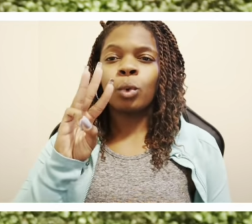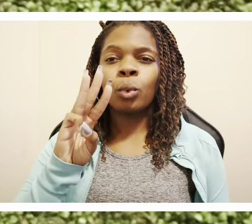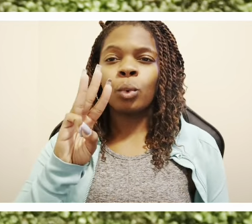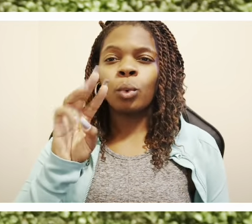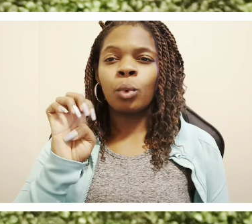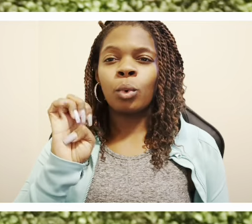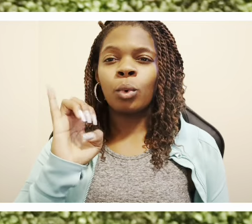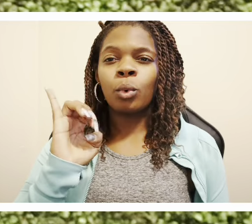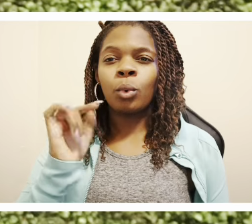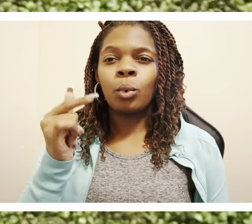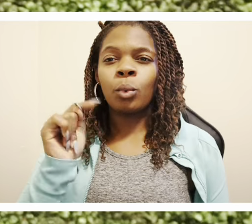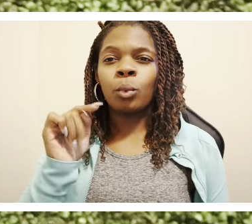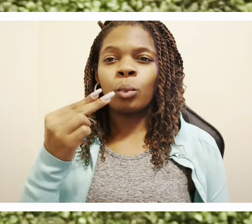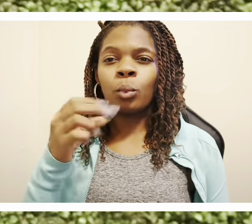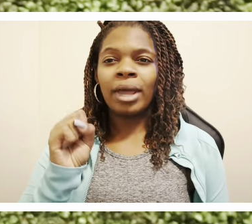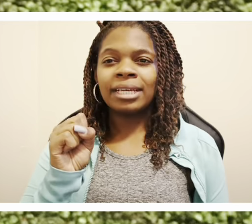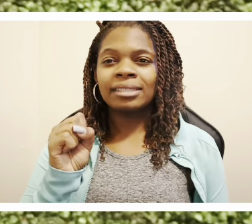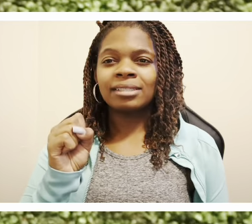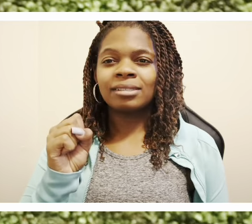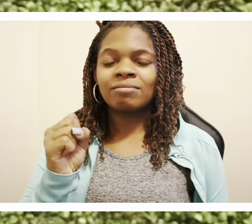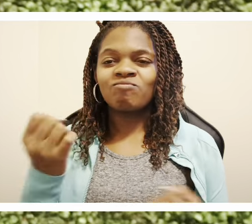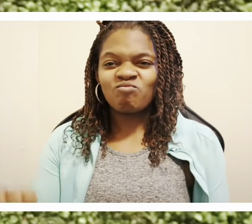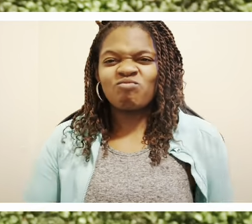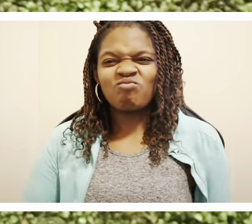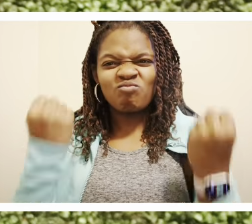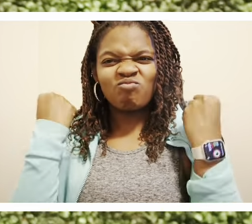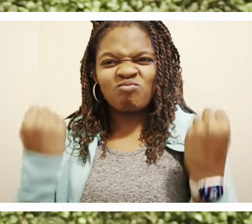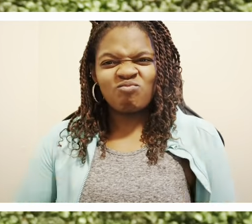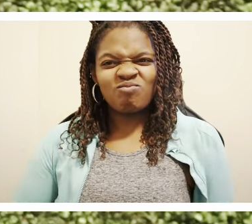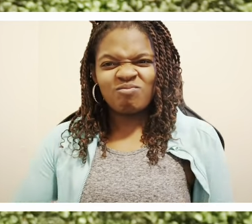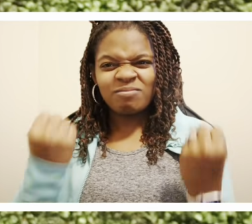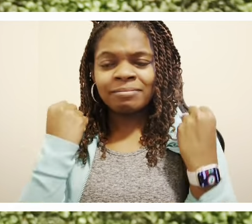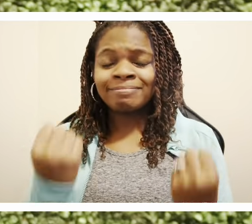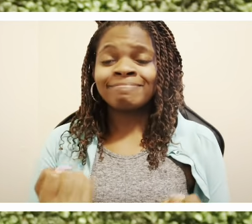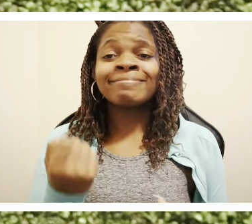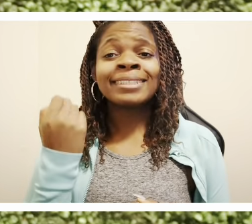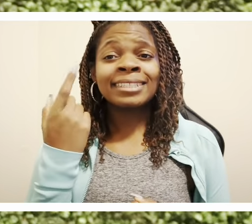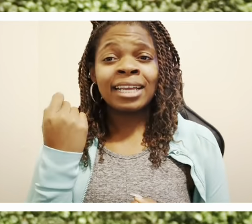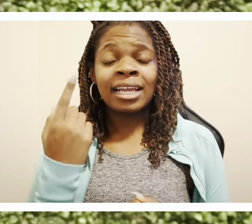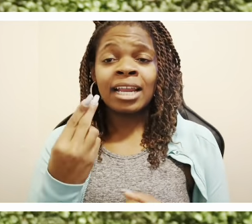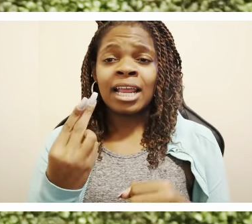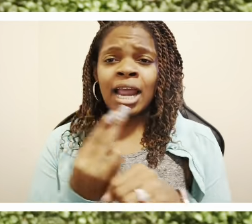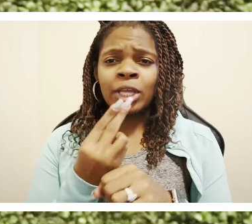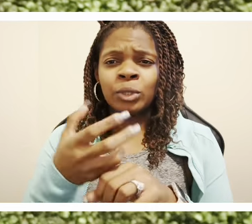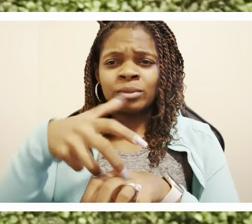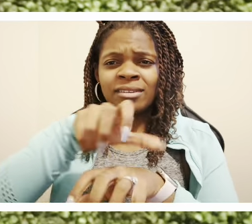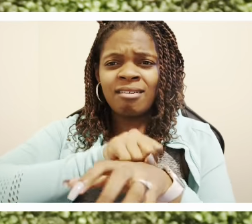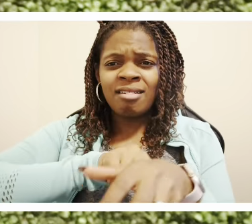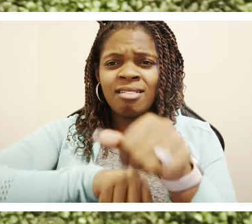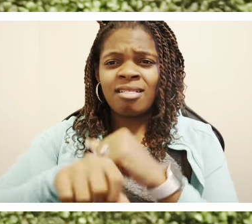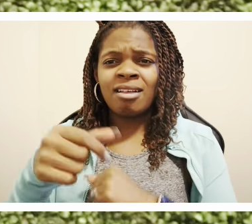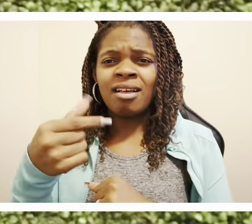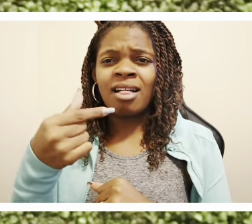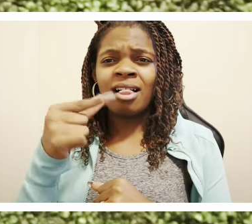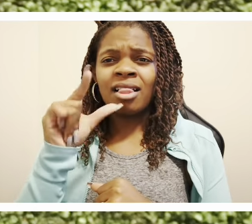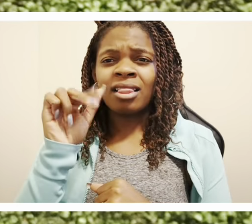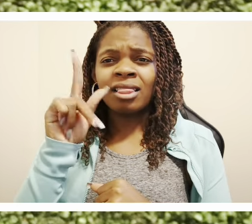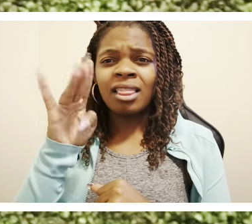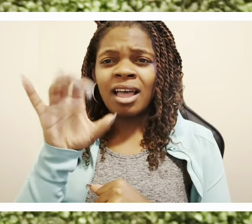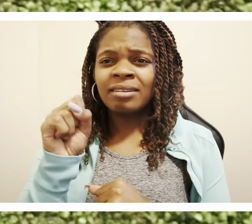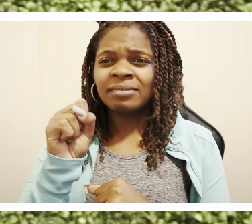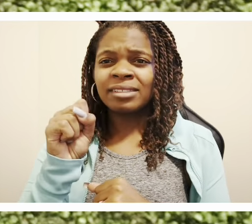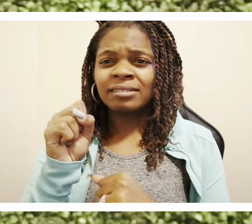And sometimes when I lift weights with my exercise gloves, it pauses my fitness on my Apple